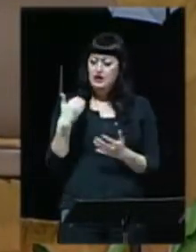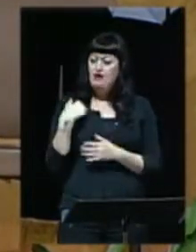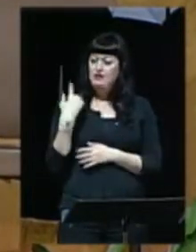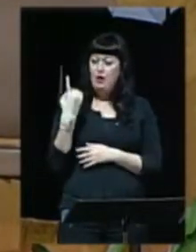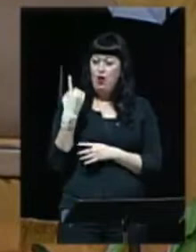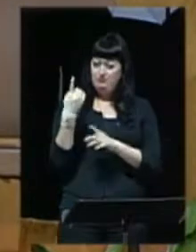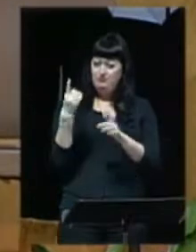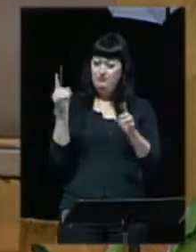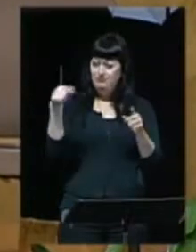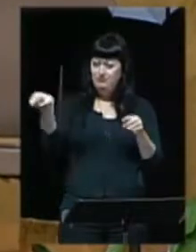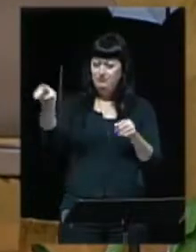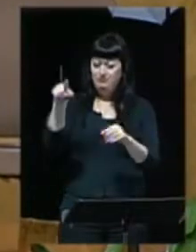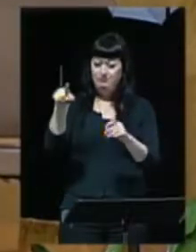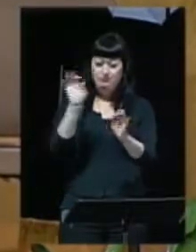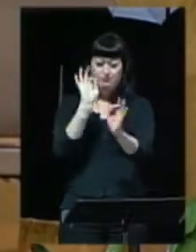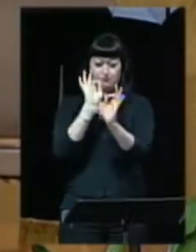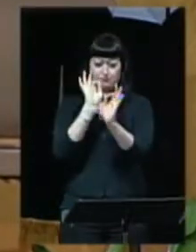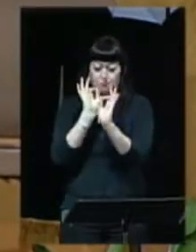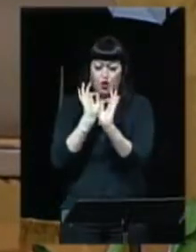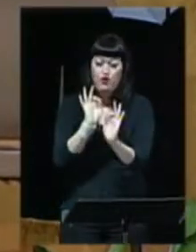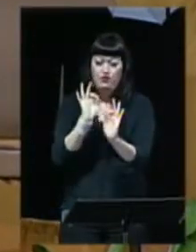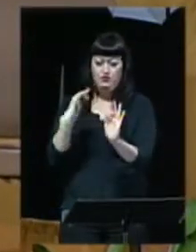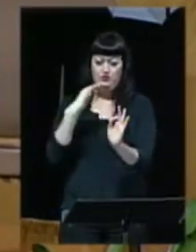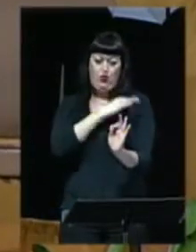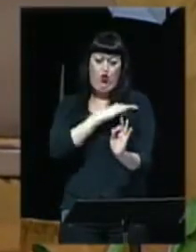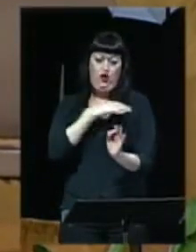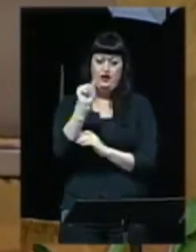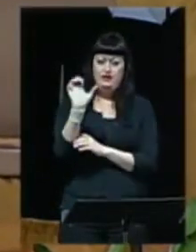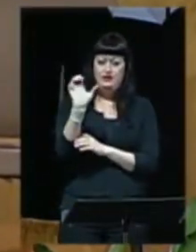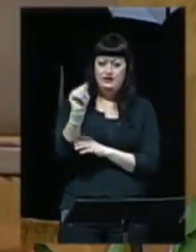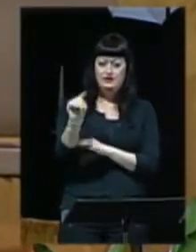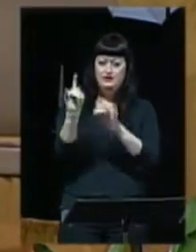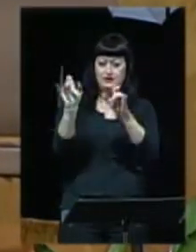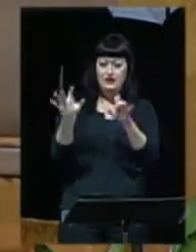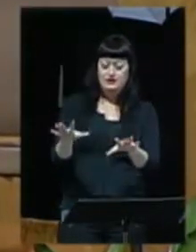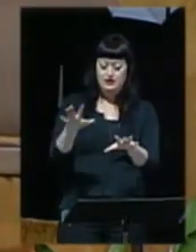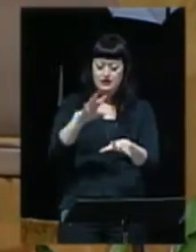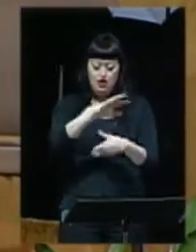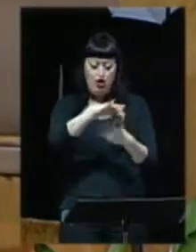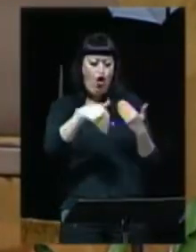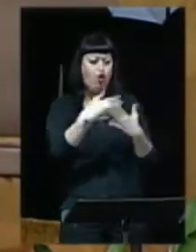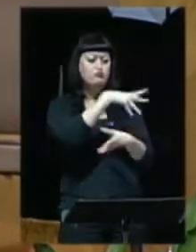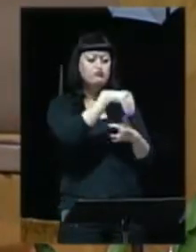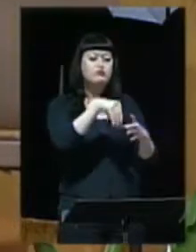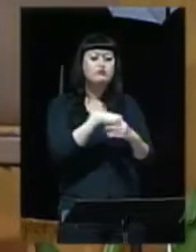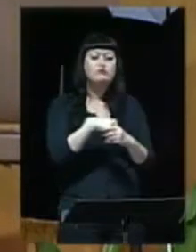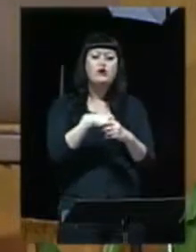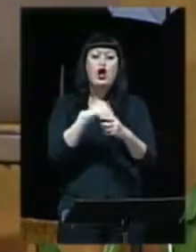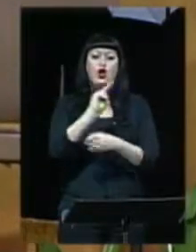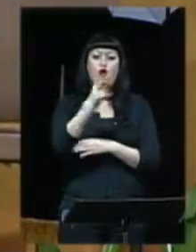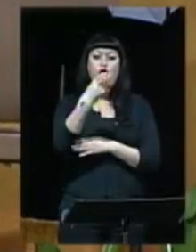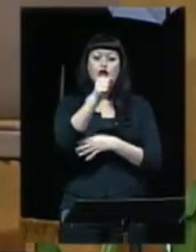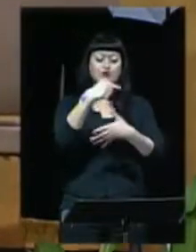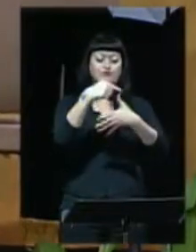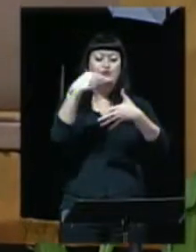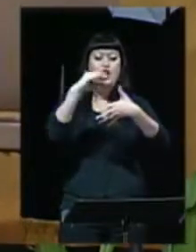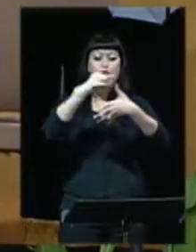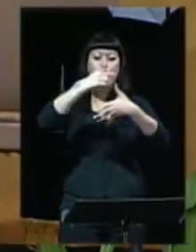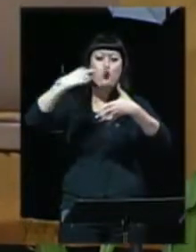who scored perfect on his ACT, but all of us contributed to North High being named the number one high